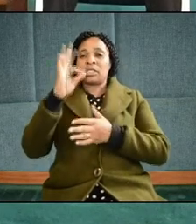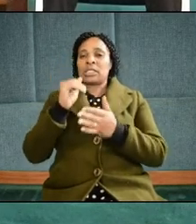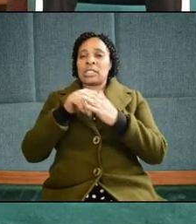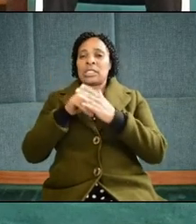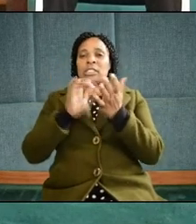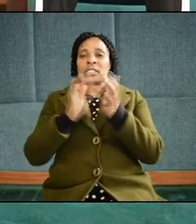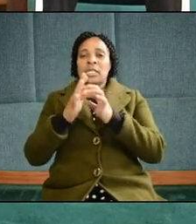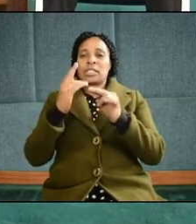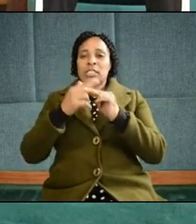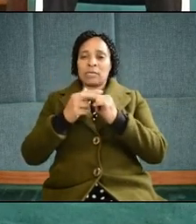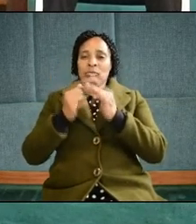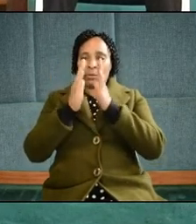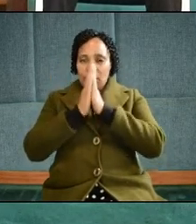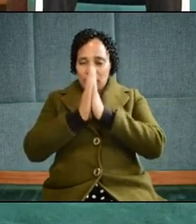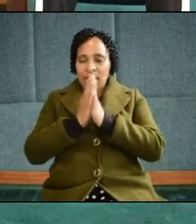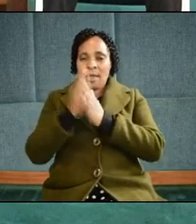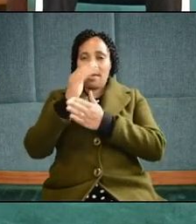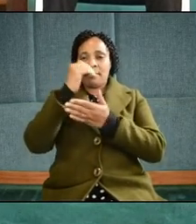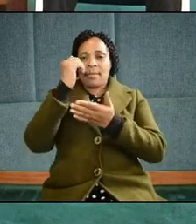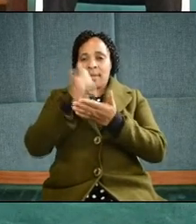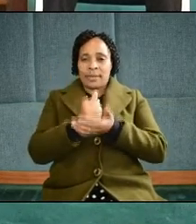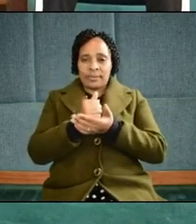for this is a humble prayer in Jesus' name.